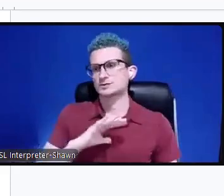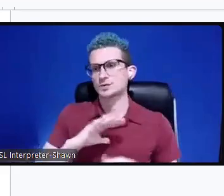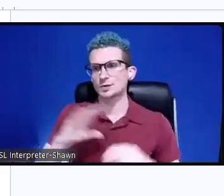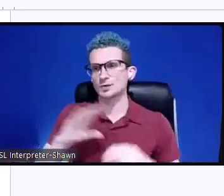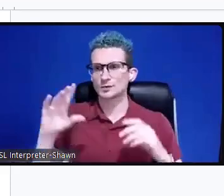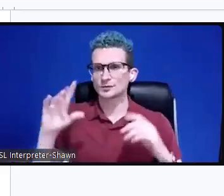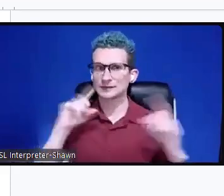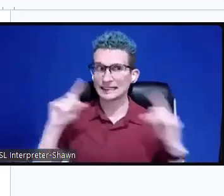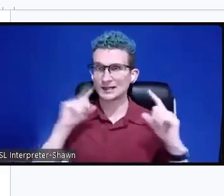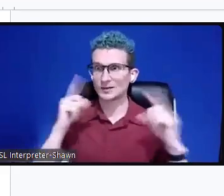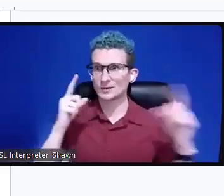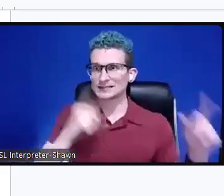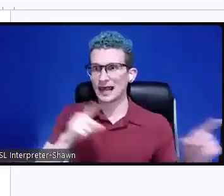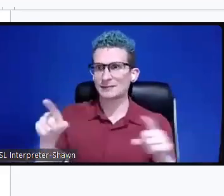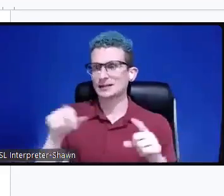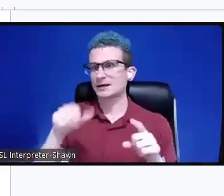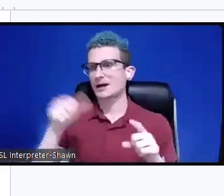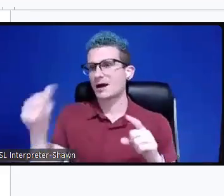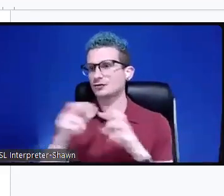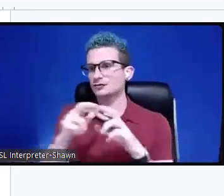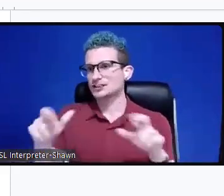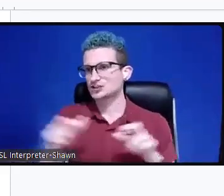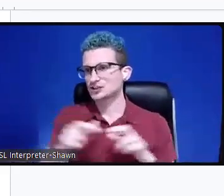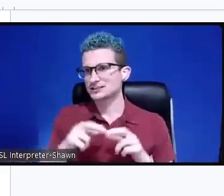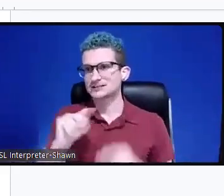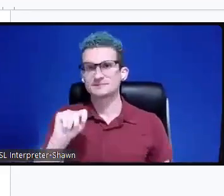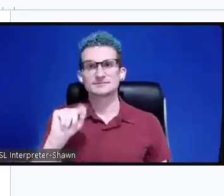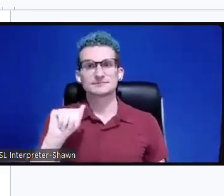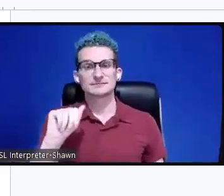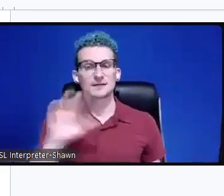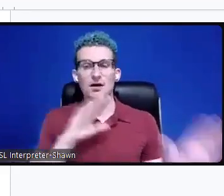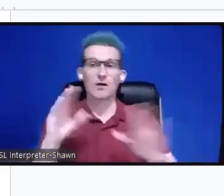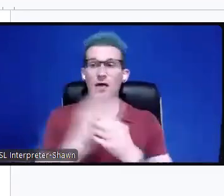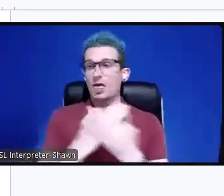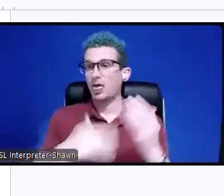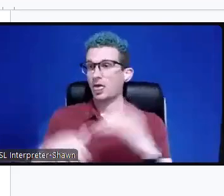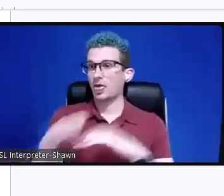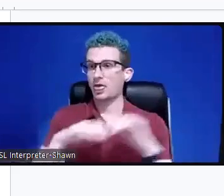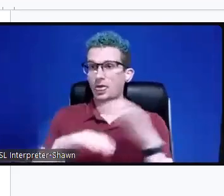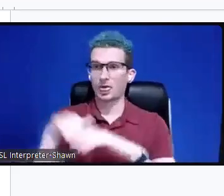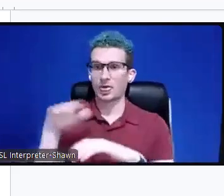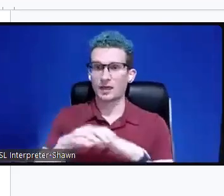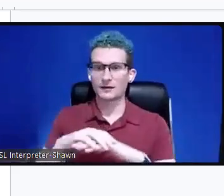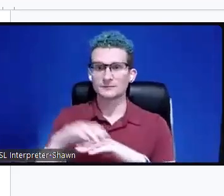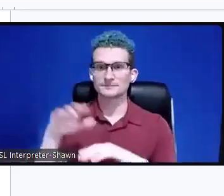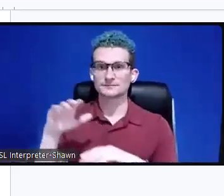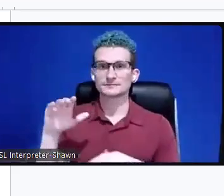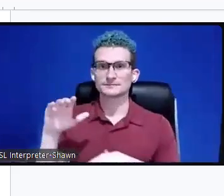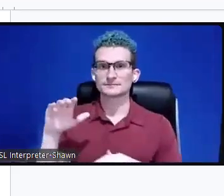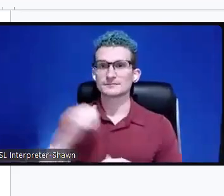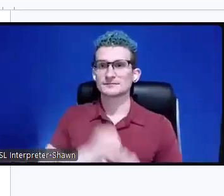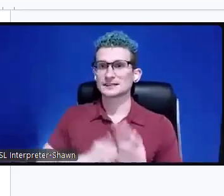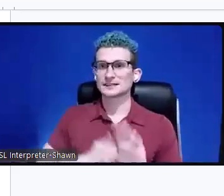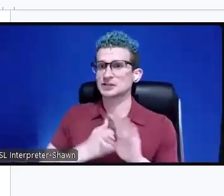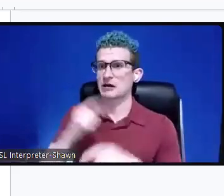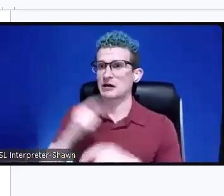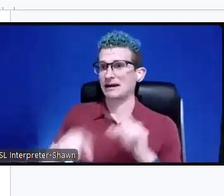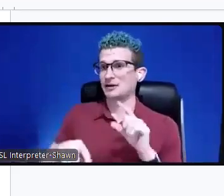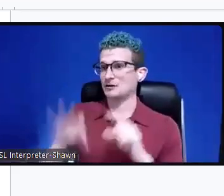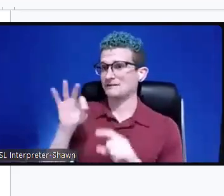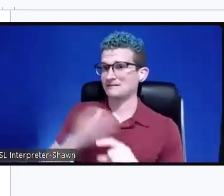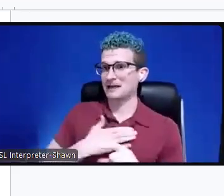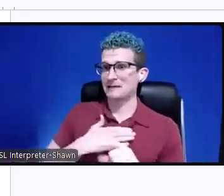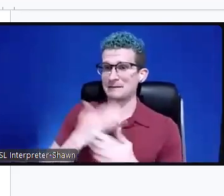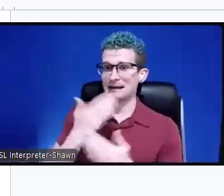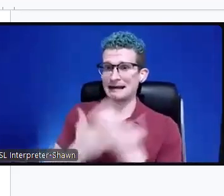also. This Tasha? is this is Renee. Oh, sorry, Karen. Go Sorry. ahead, Karen. I'm sorry. I couldn't find my It's okay. Come my on, Karen. hand to